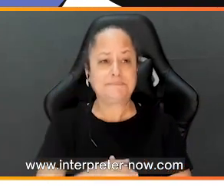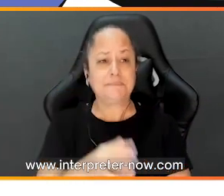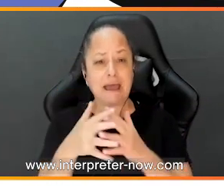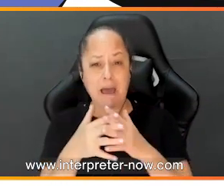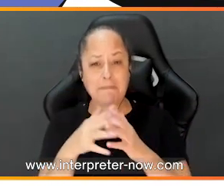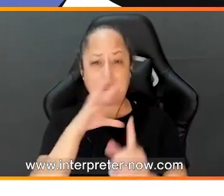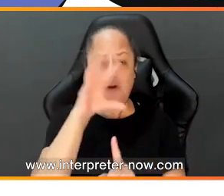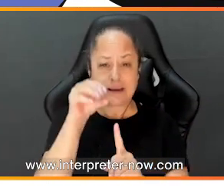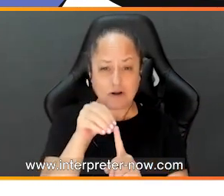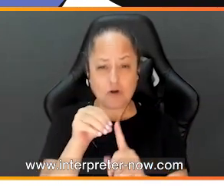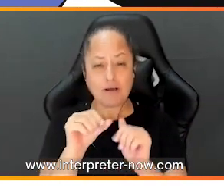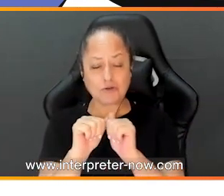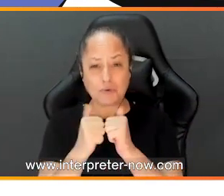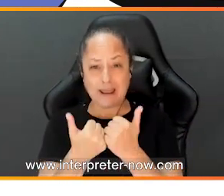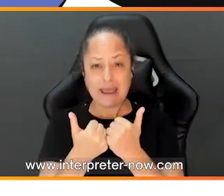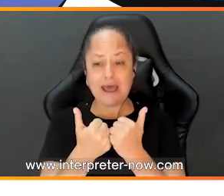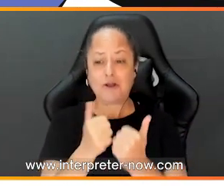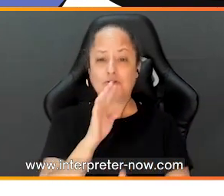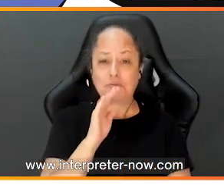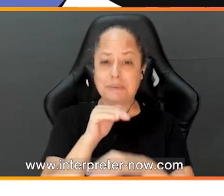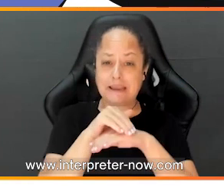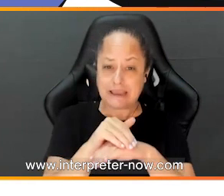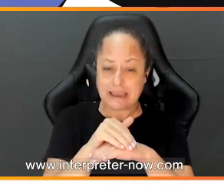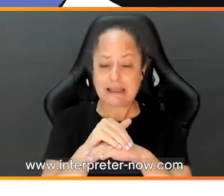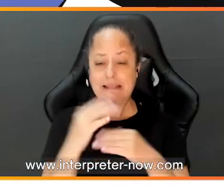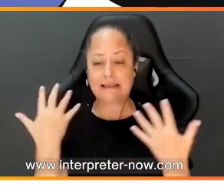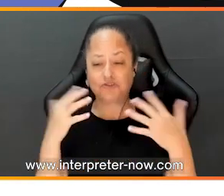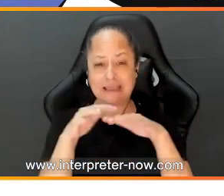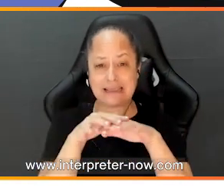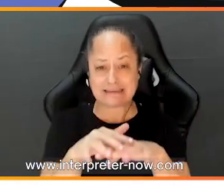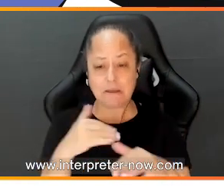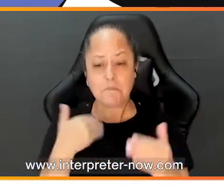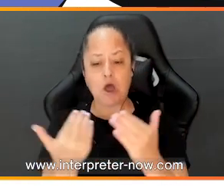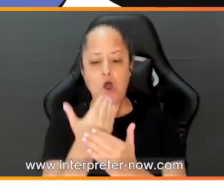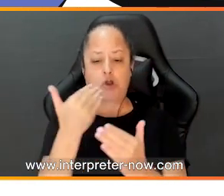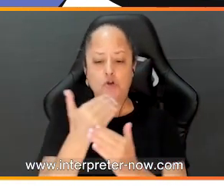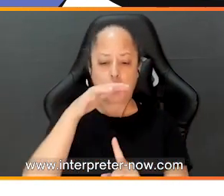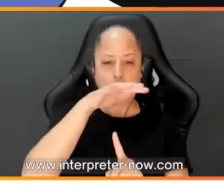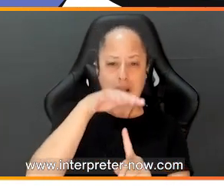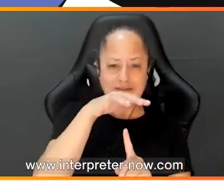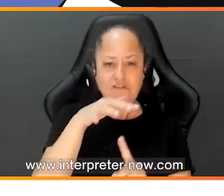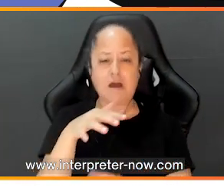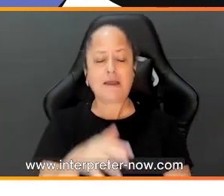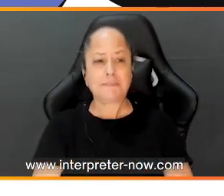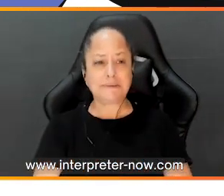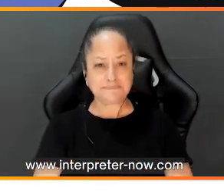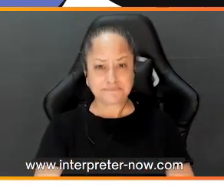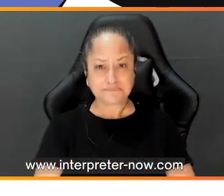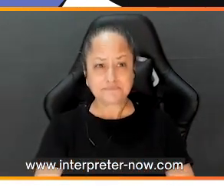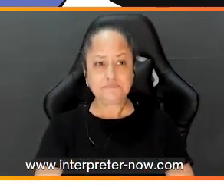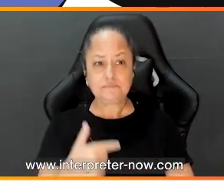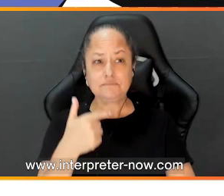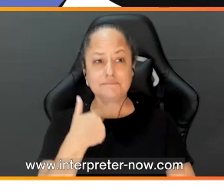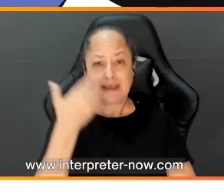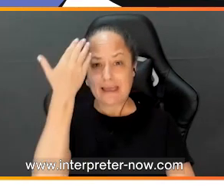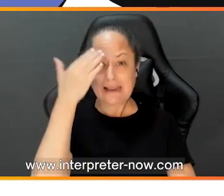the ropes of American culture and how to speak English and how to assimilate into my new surroundings. And I would